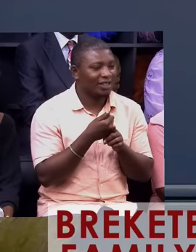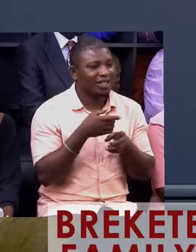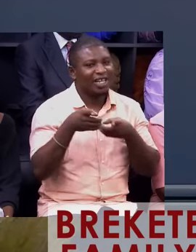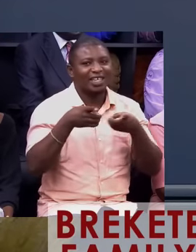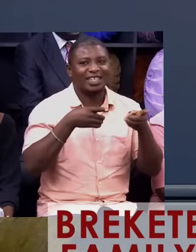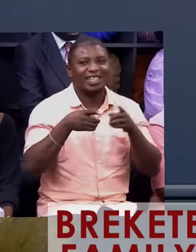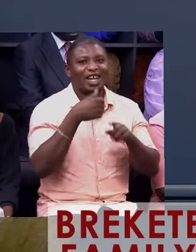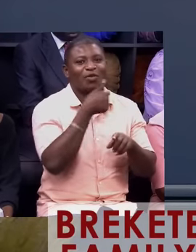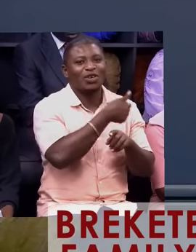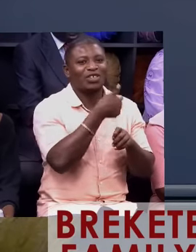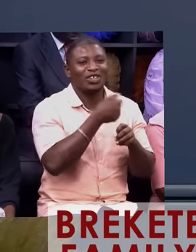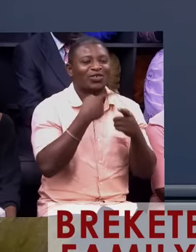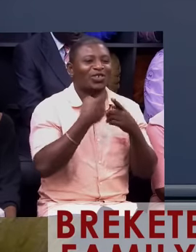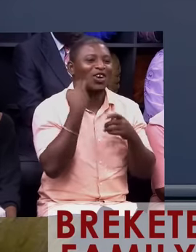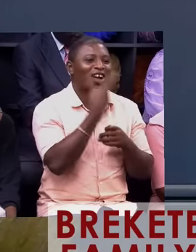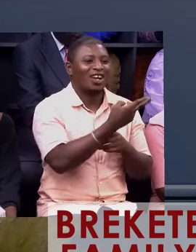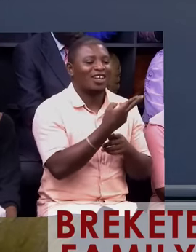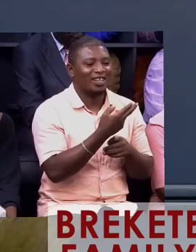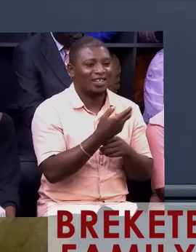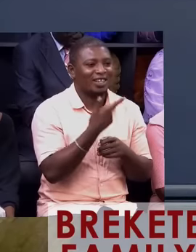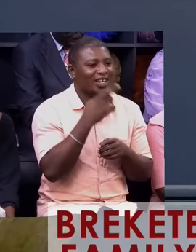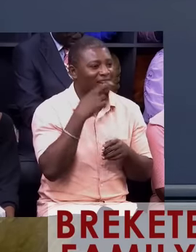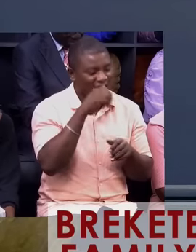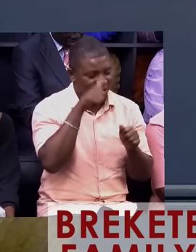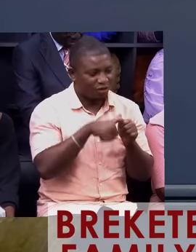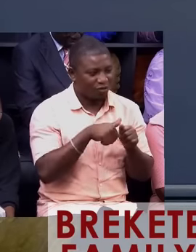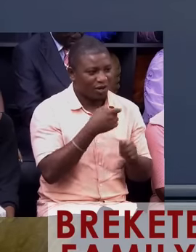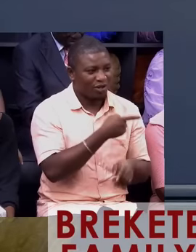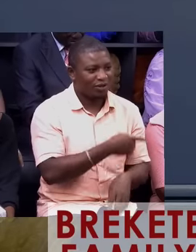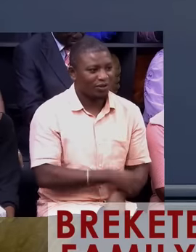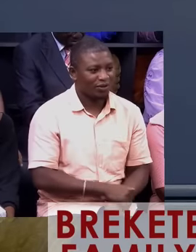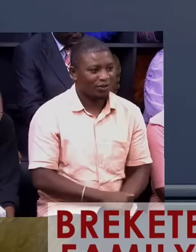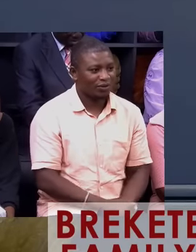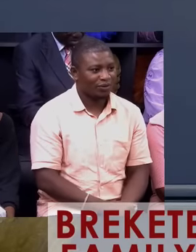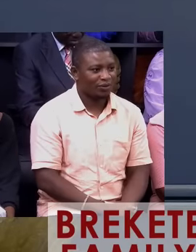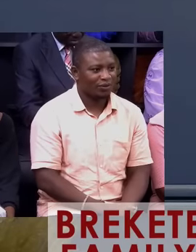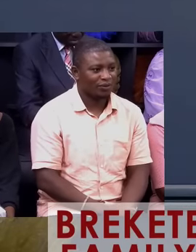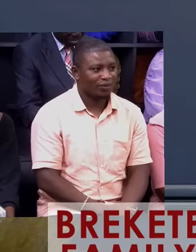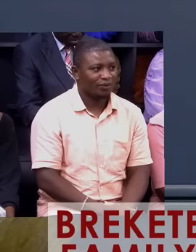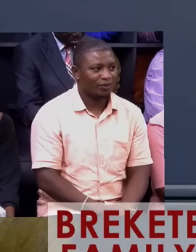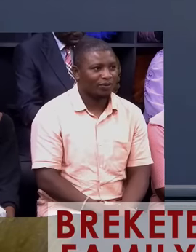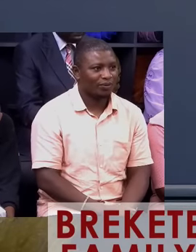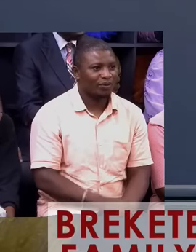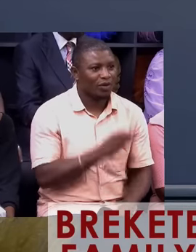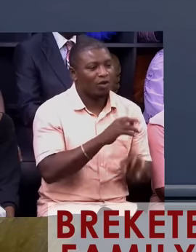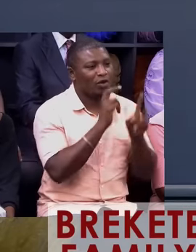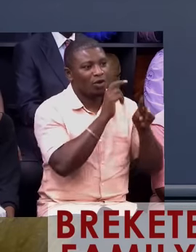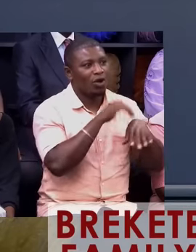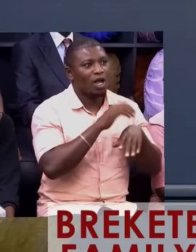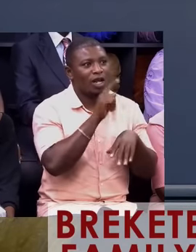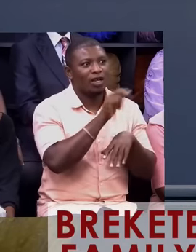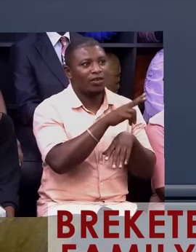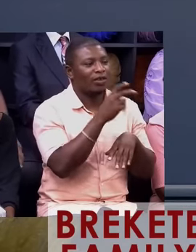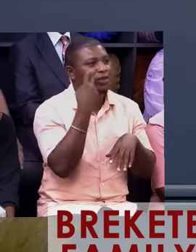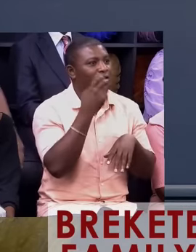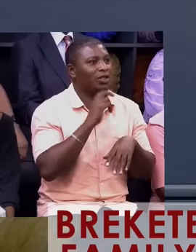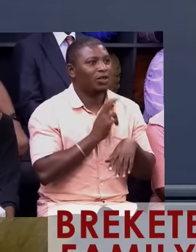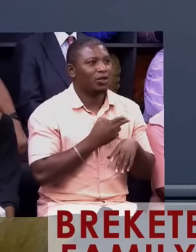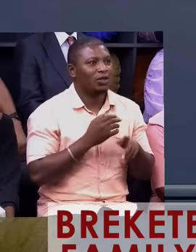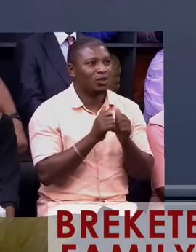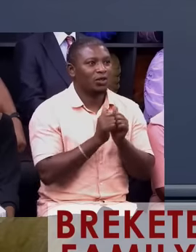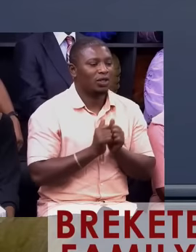describe yourself to her may she remember you she they here with me if you look at TV now you go see us